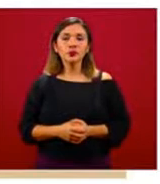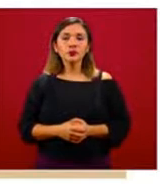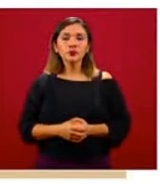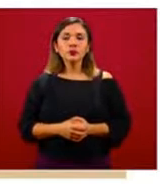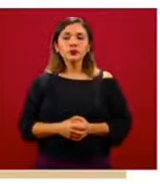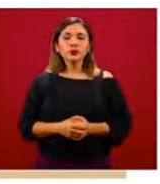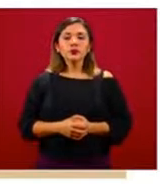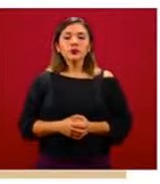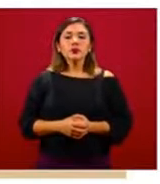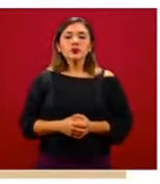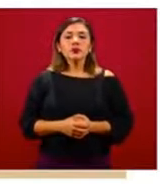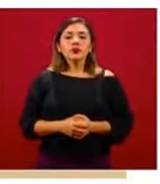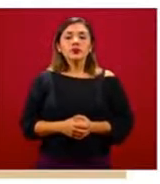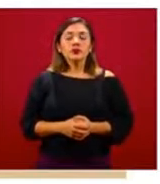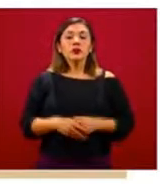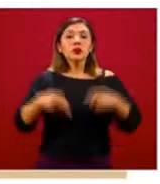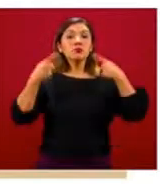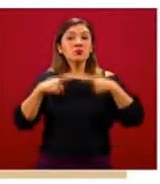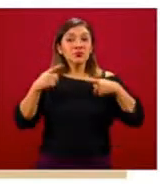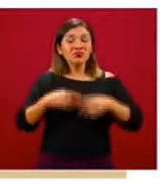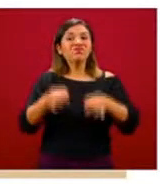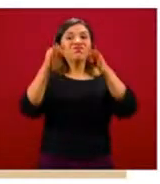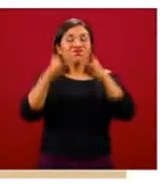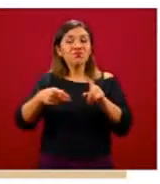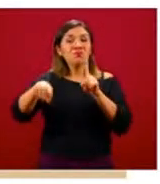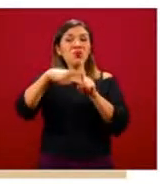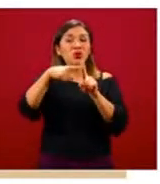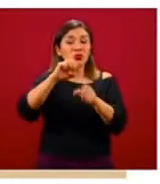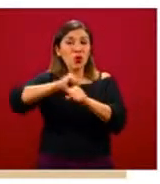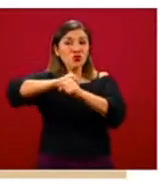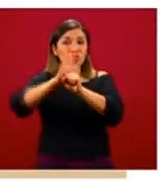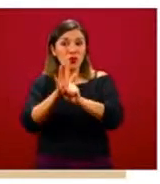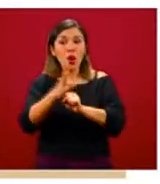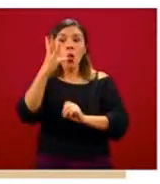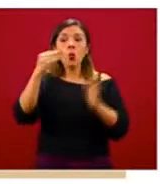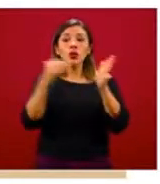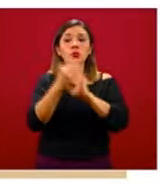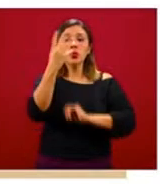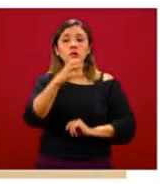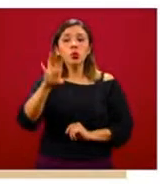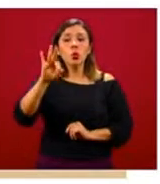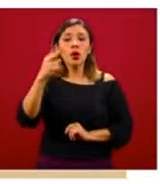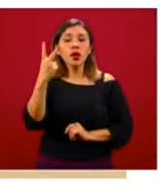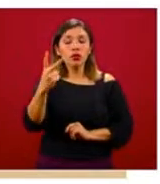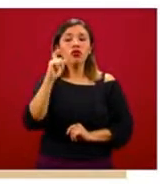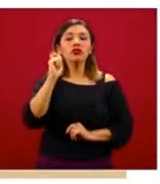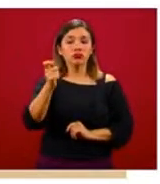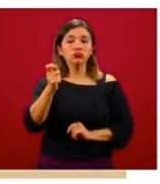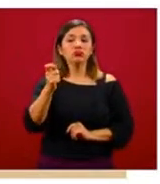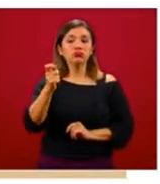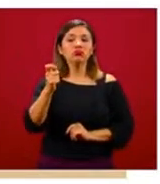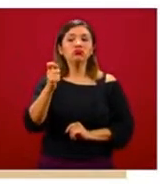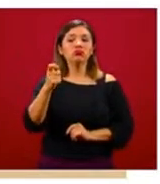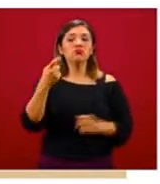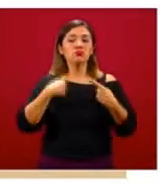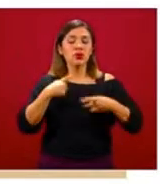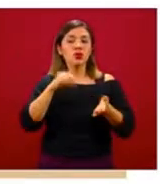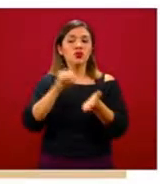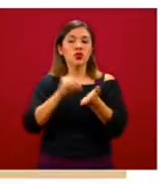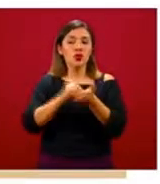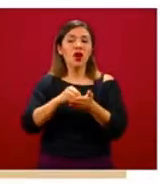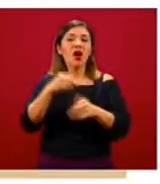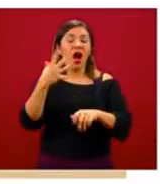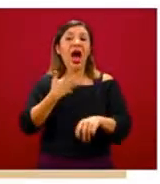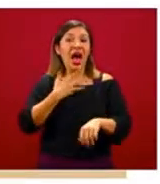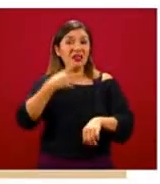slide, we can acumulada see de casos the confirmados. cumulative burden for confirmed 4.442 cases son los casos confirmados en las for últimas